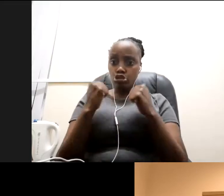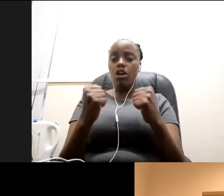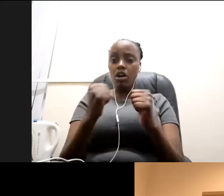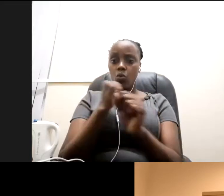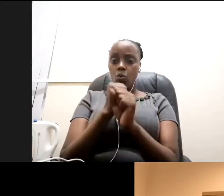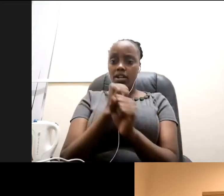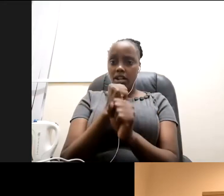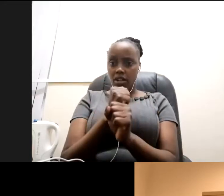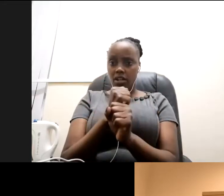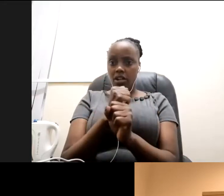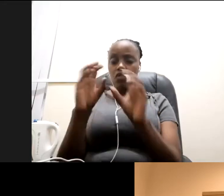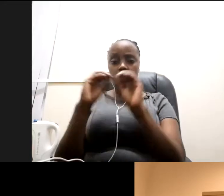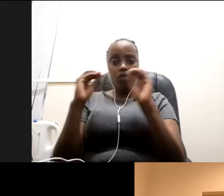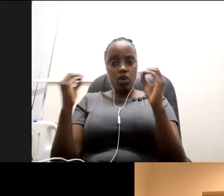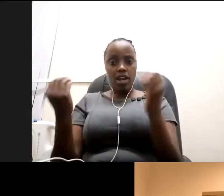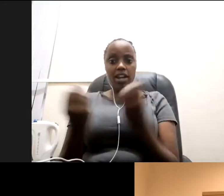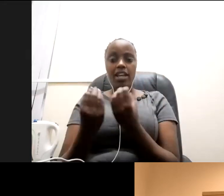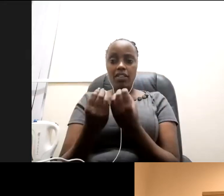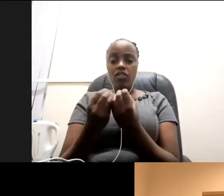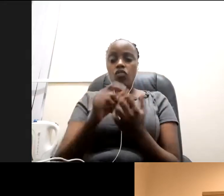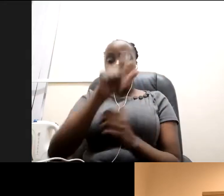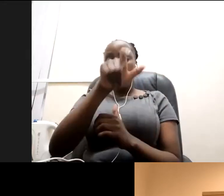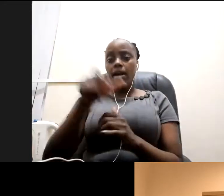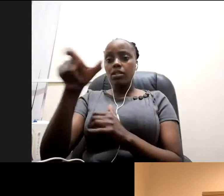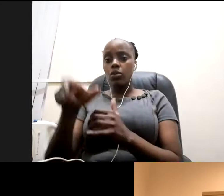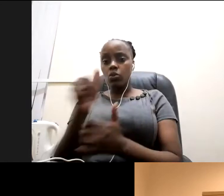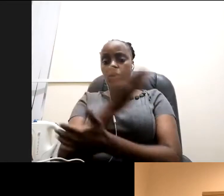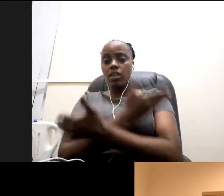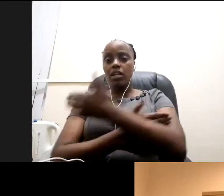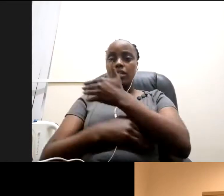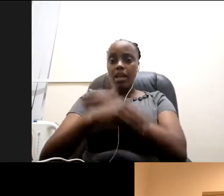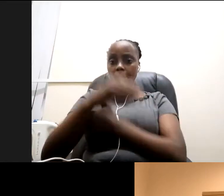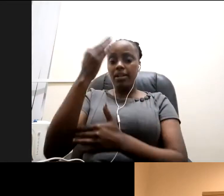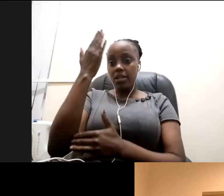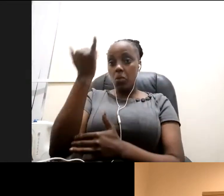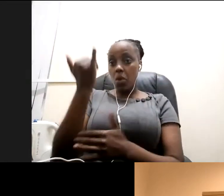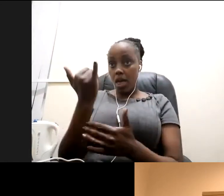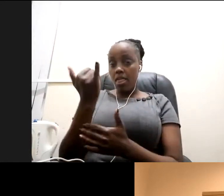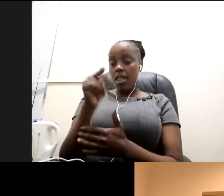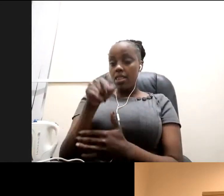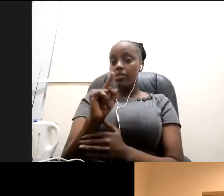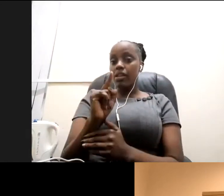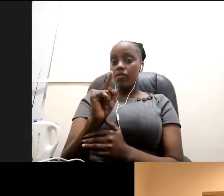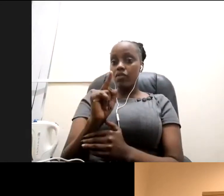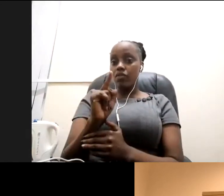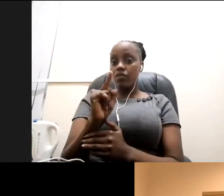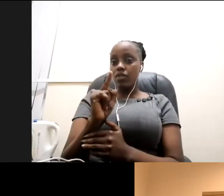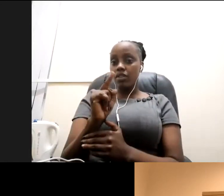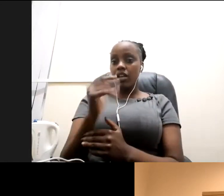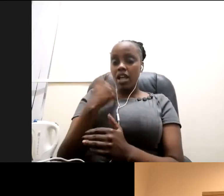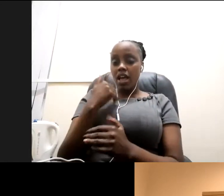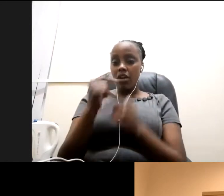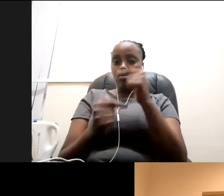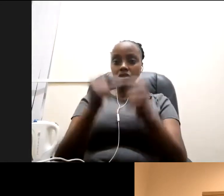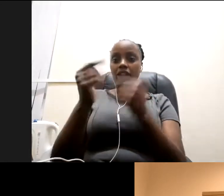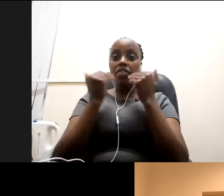of the organization of persons with disabilities, because they push the process. Thank